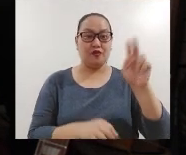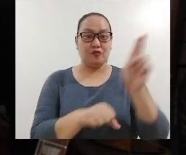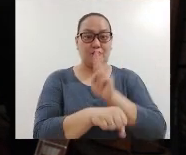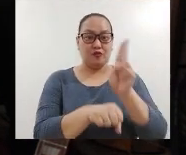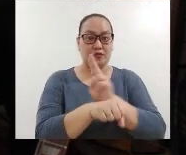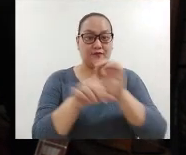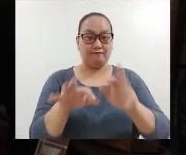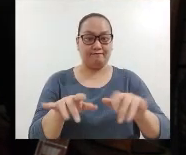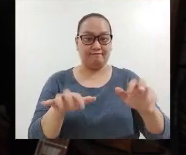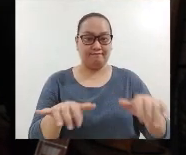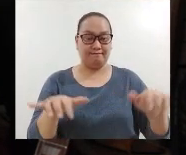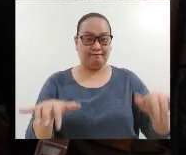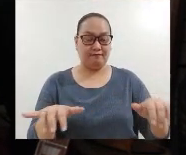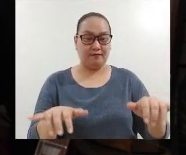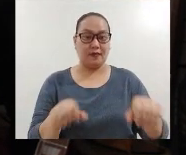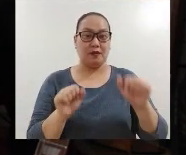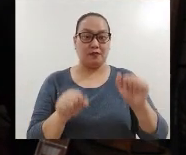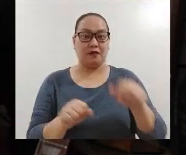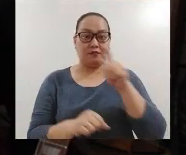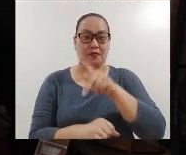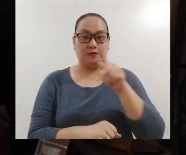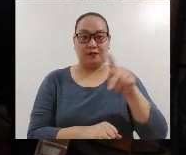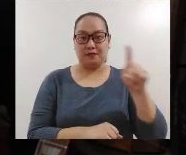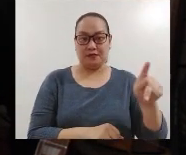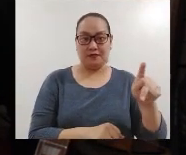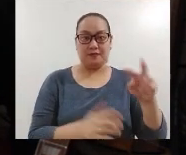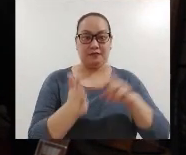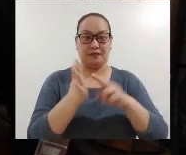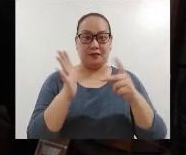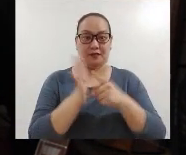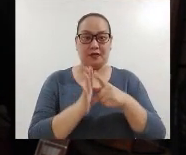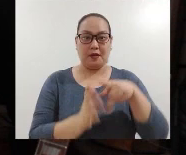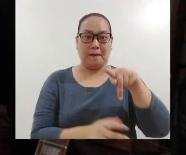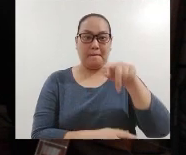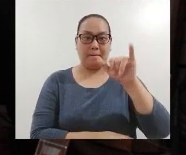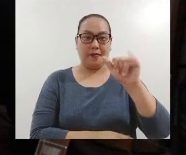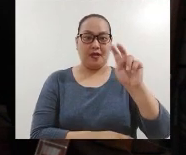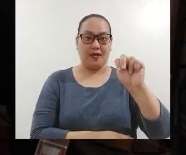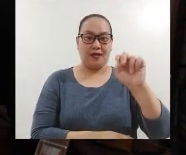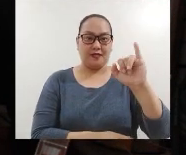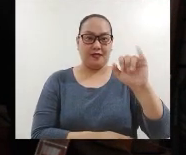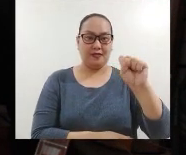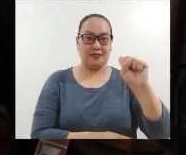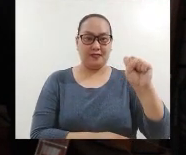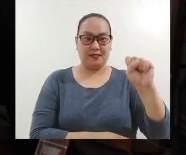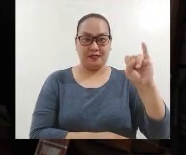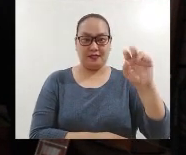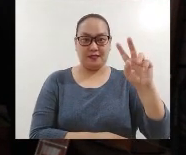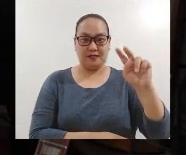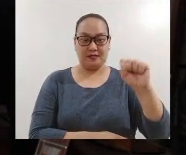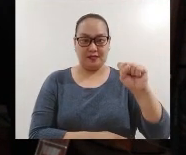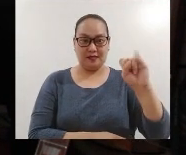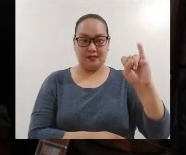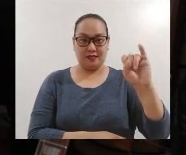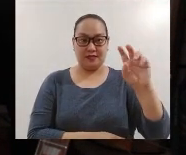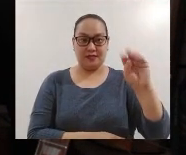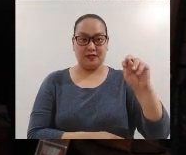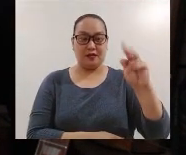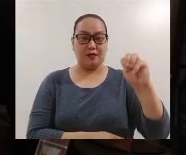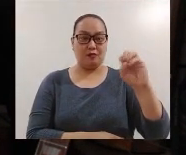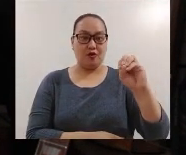For soft, we have PPP meaning pianissimo, which means very very soft.